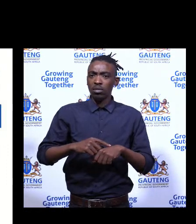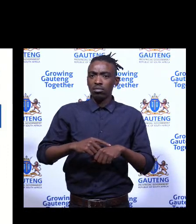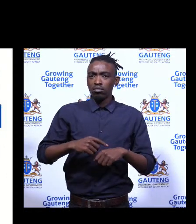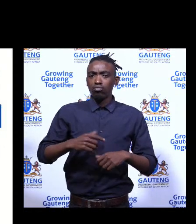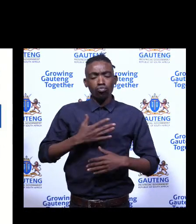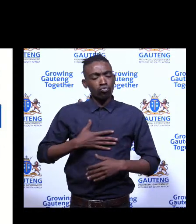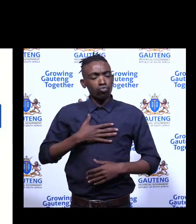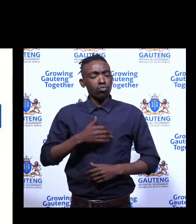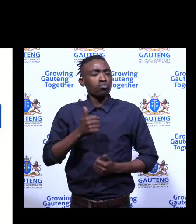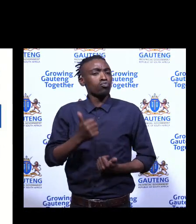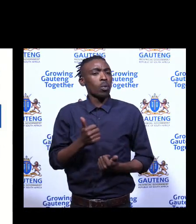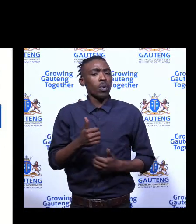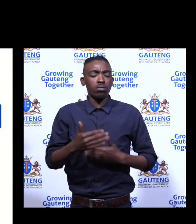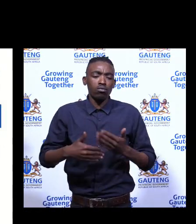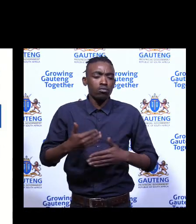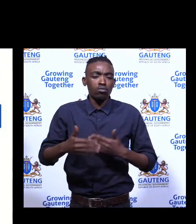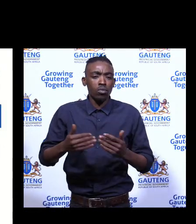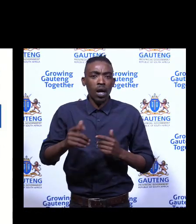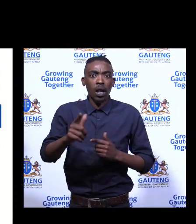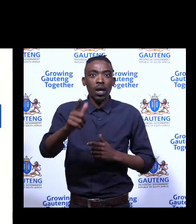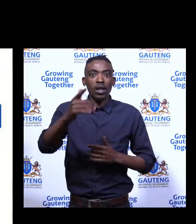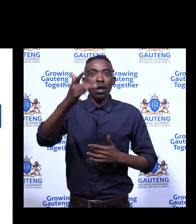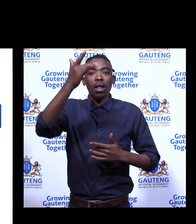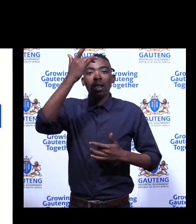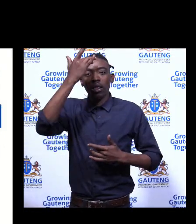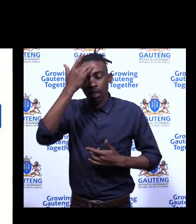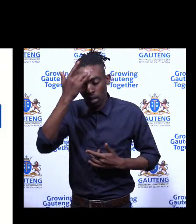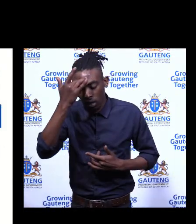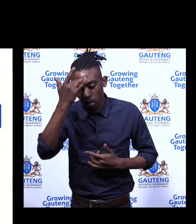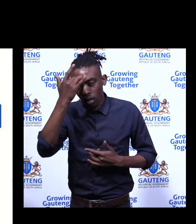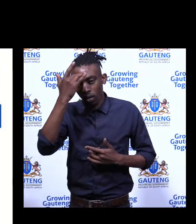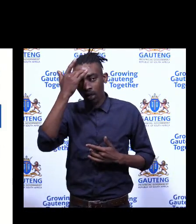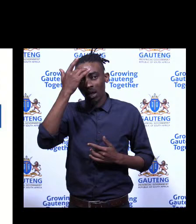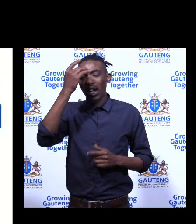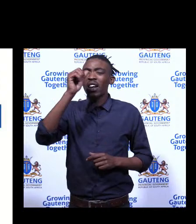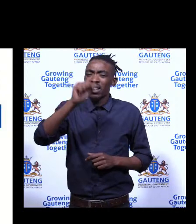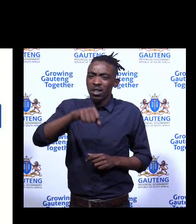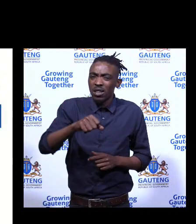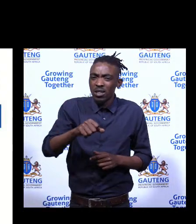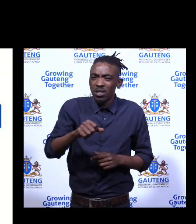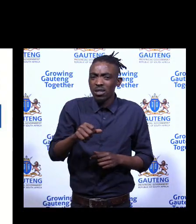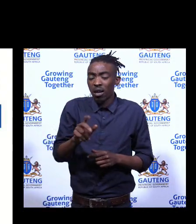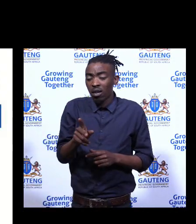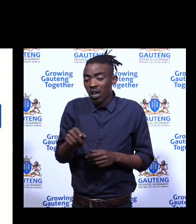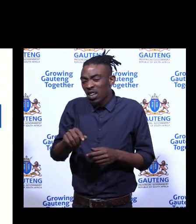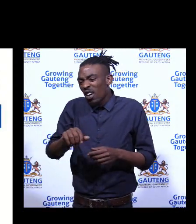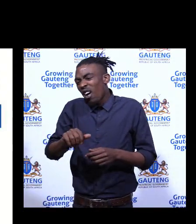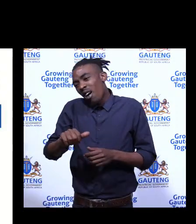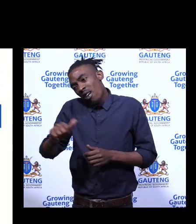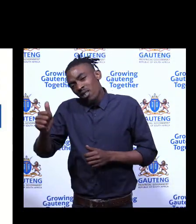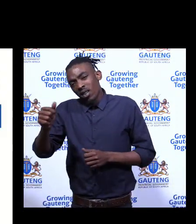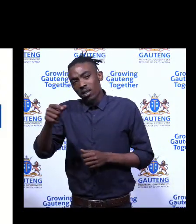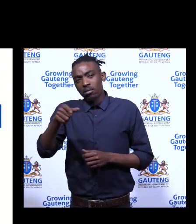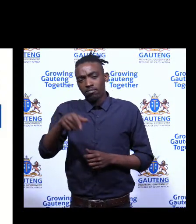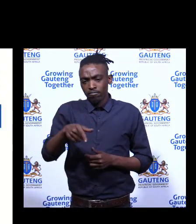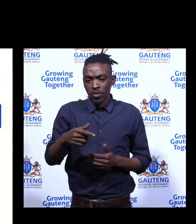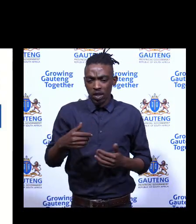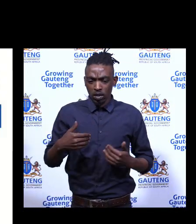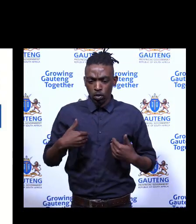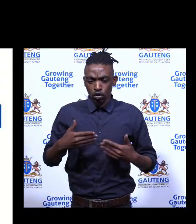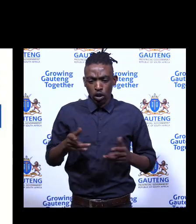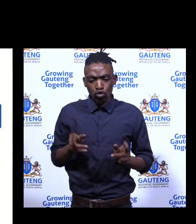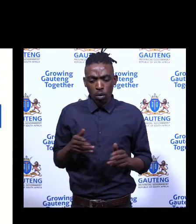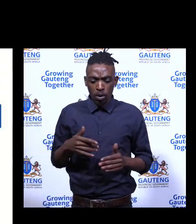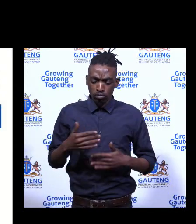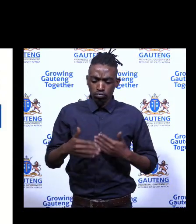any consequences. But we also know that there are for some who would start well, and within the next week